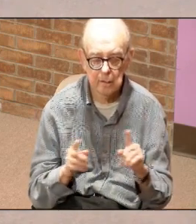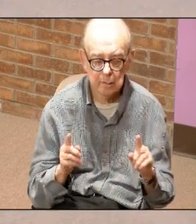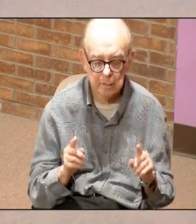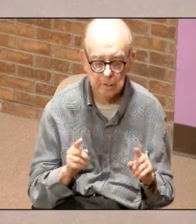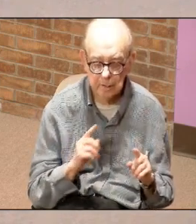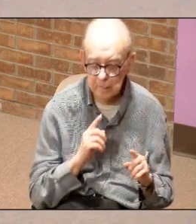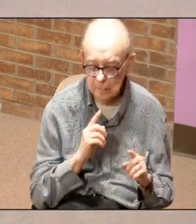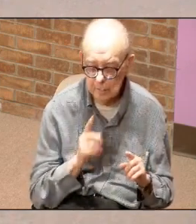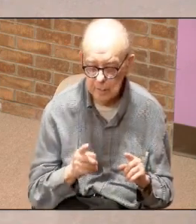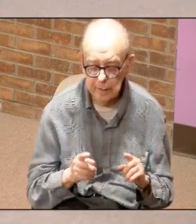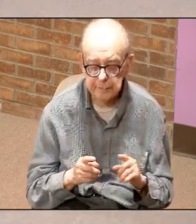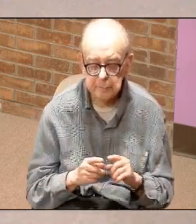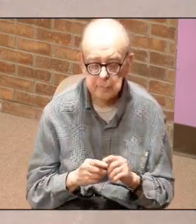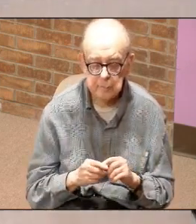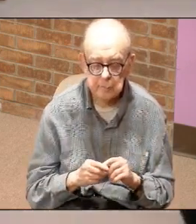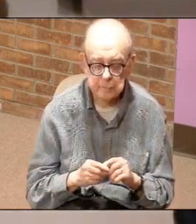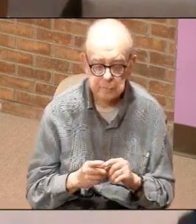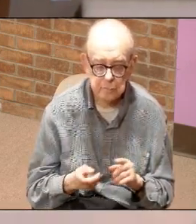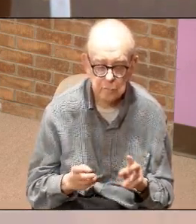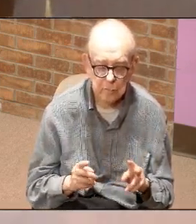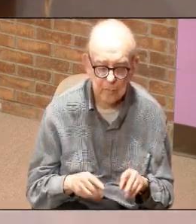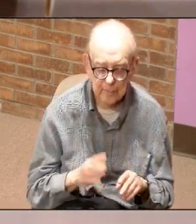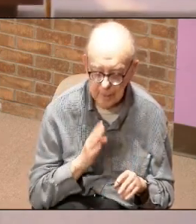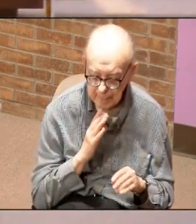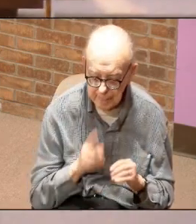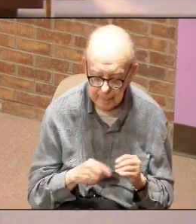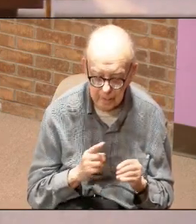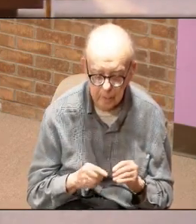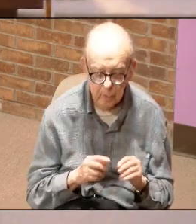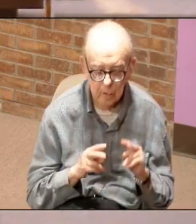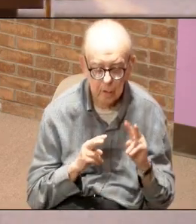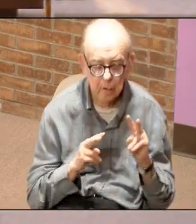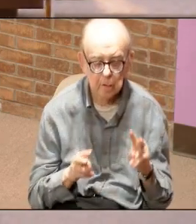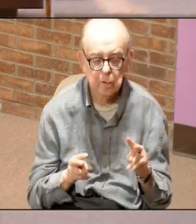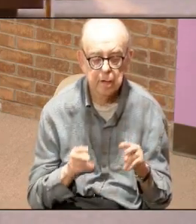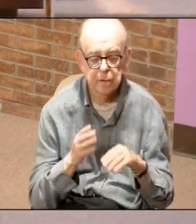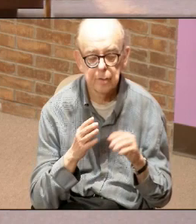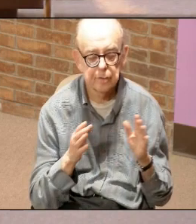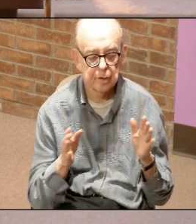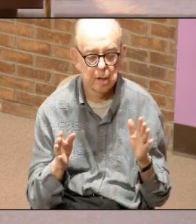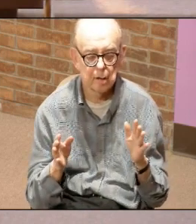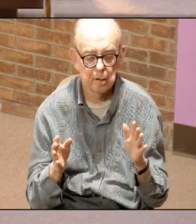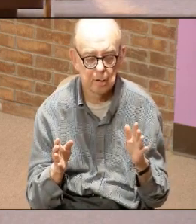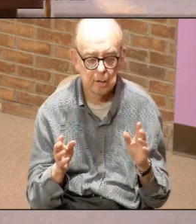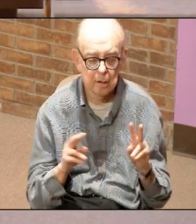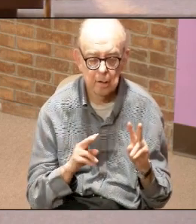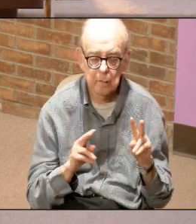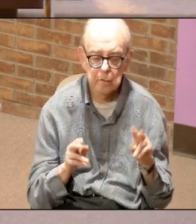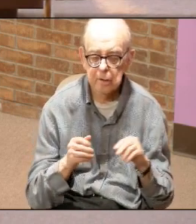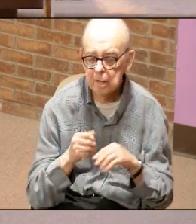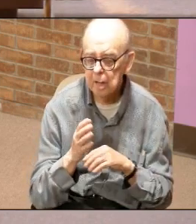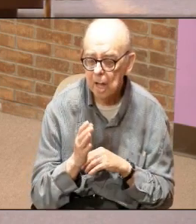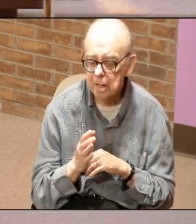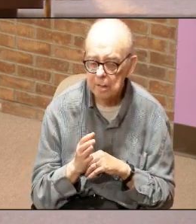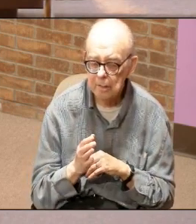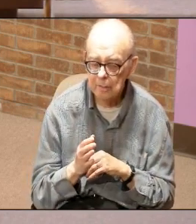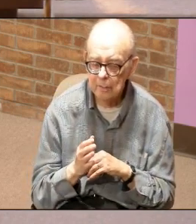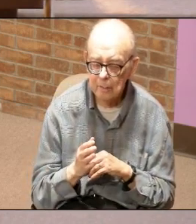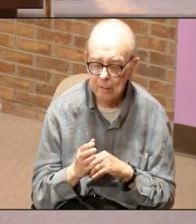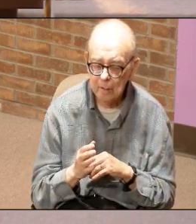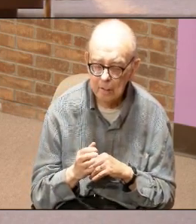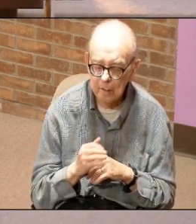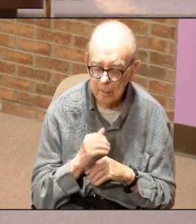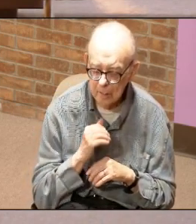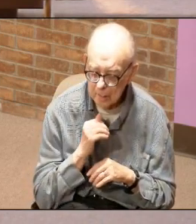in reality, what he's talking about is looking to the sky. When we look to God,